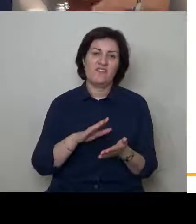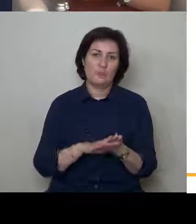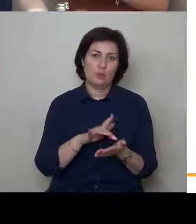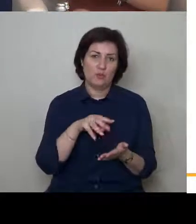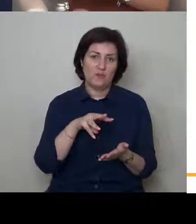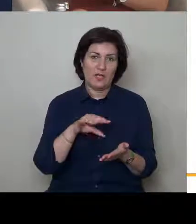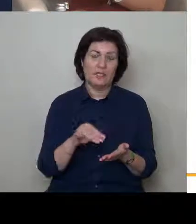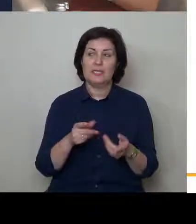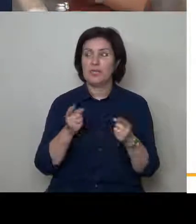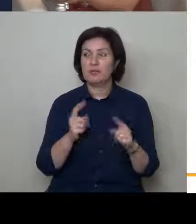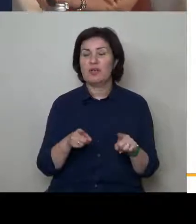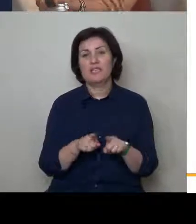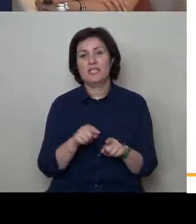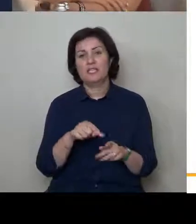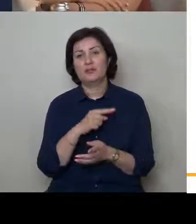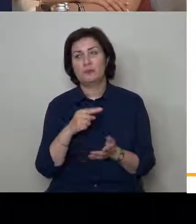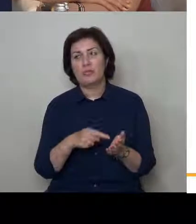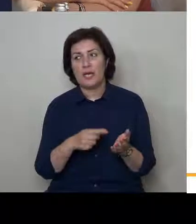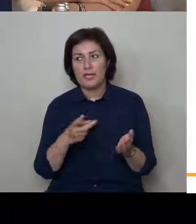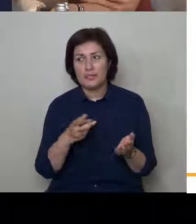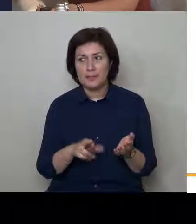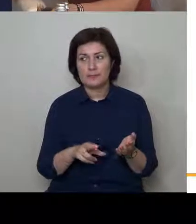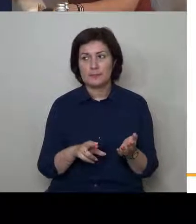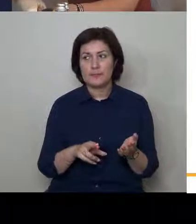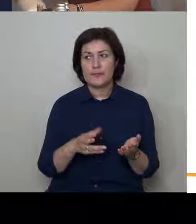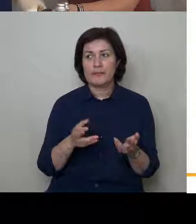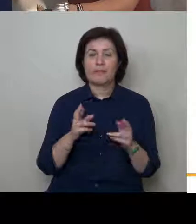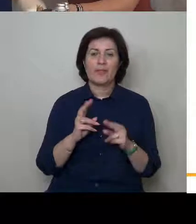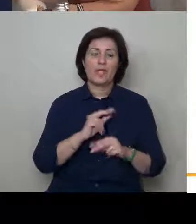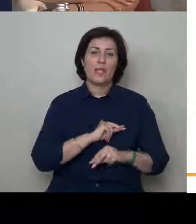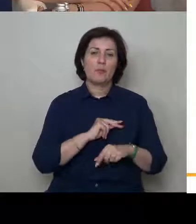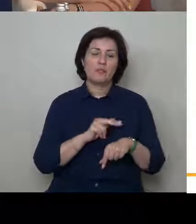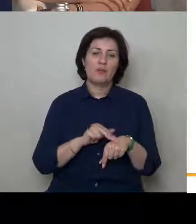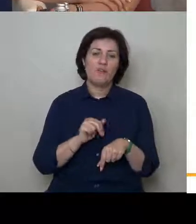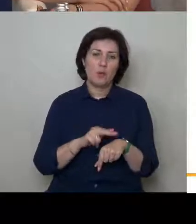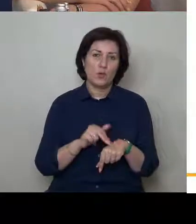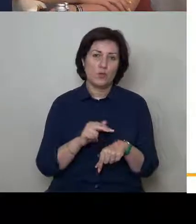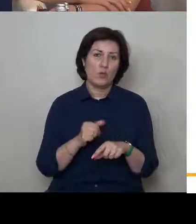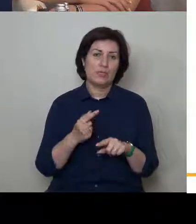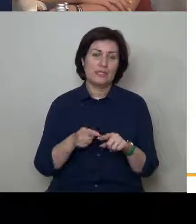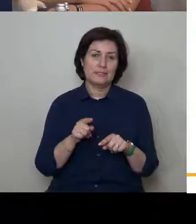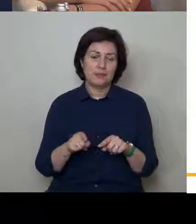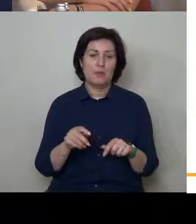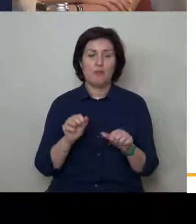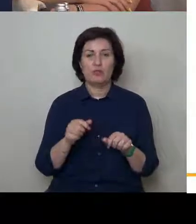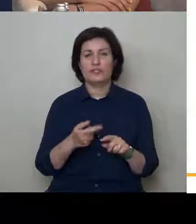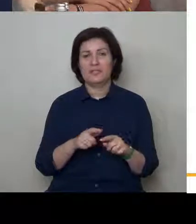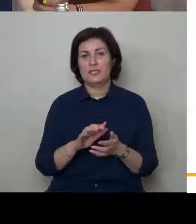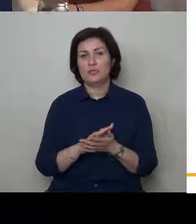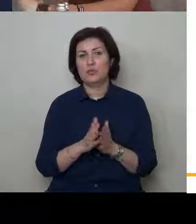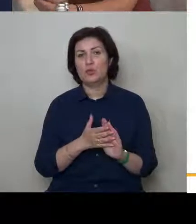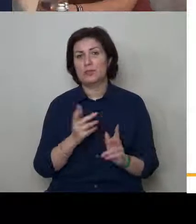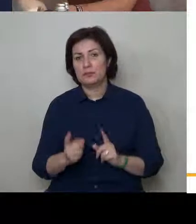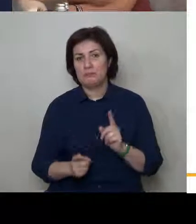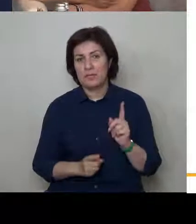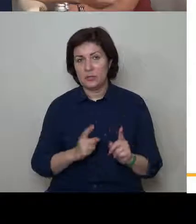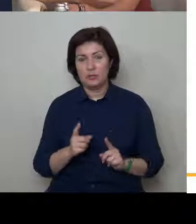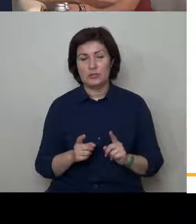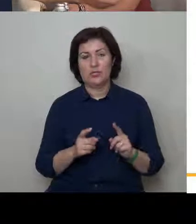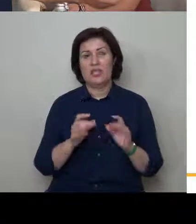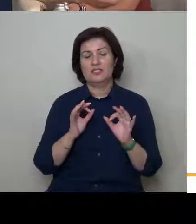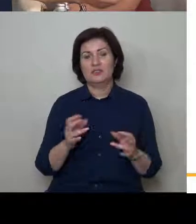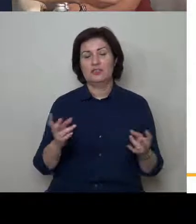One has to somehow establish the fact. Well, it's also a question to the